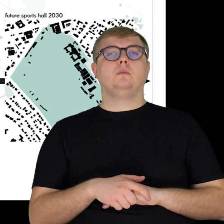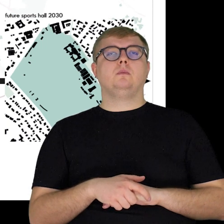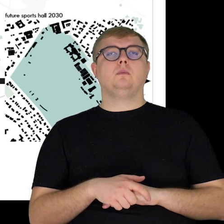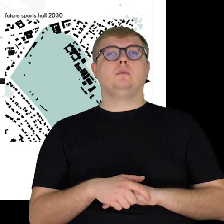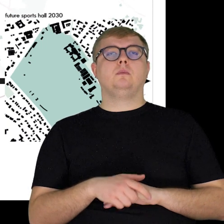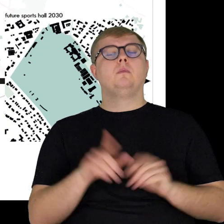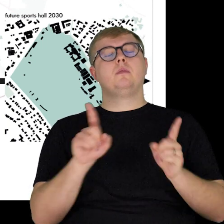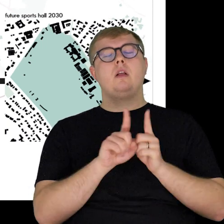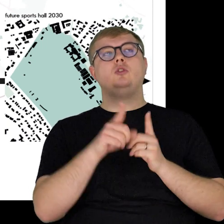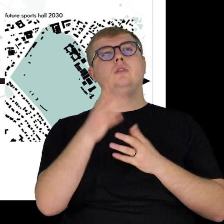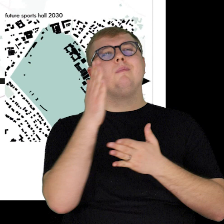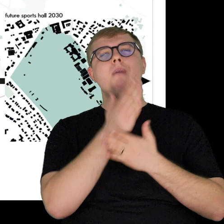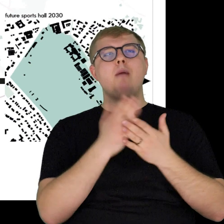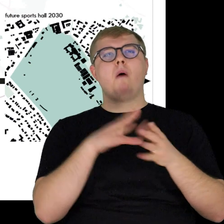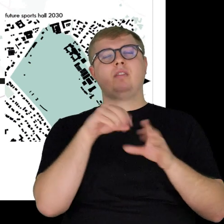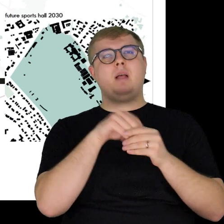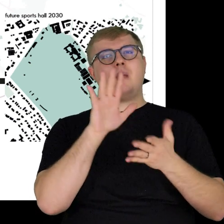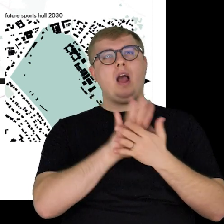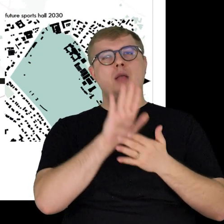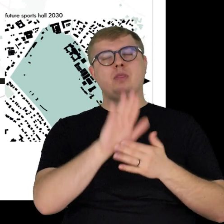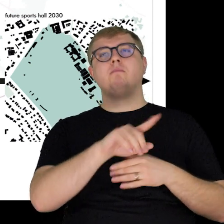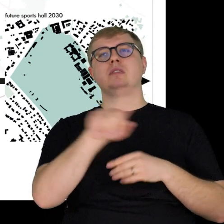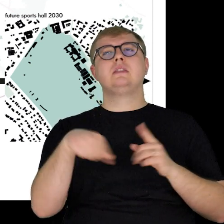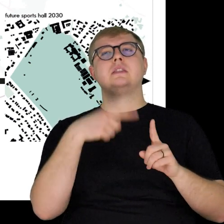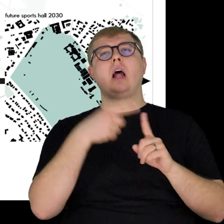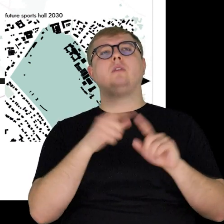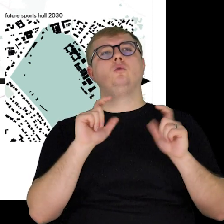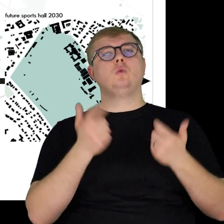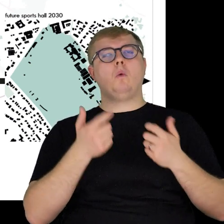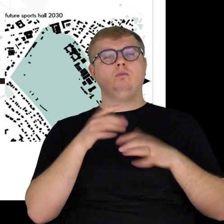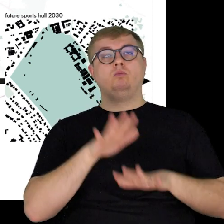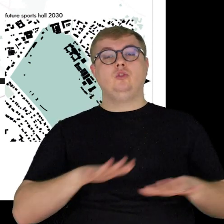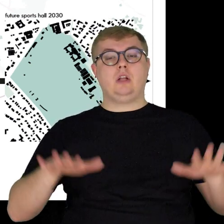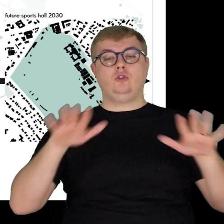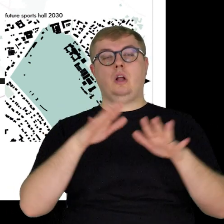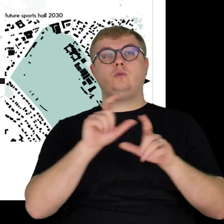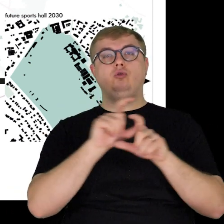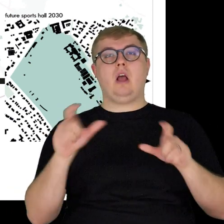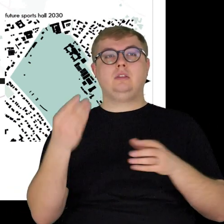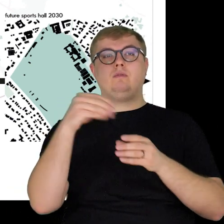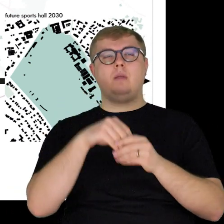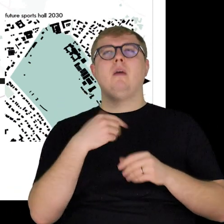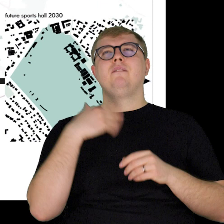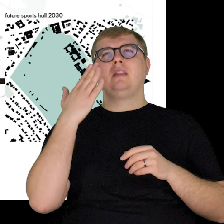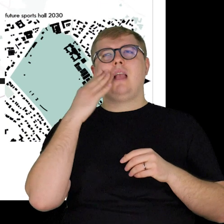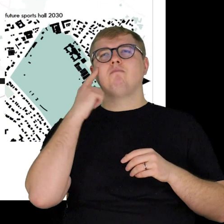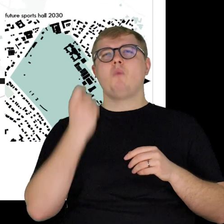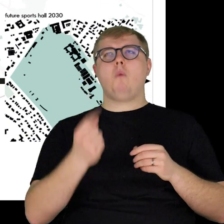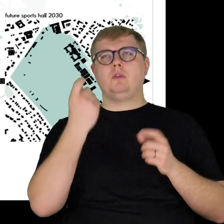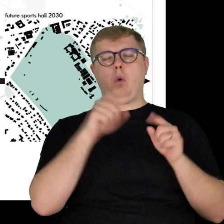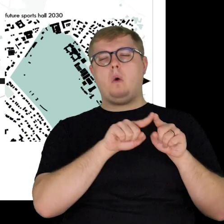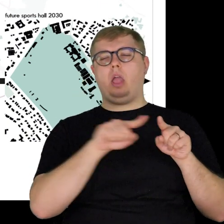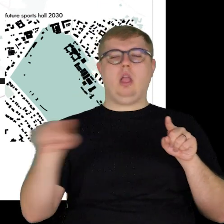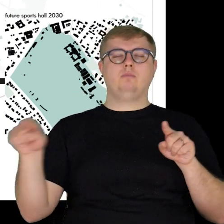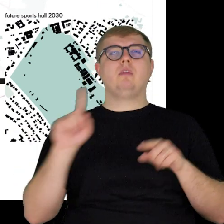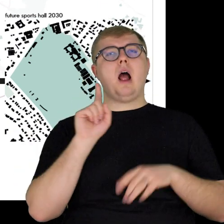maps aim to map changes of space in time. You know, it's quite a kind of linear idea. So like if you look at this slide that's